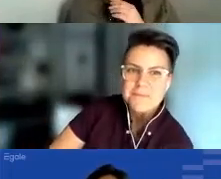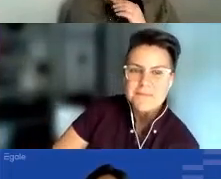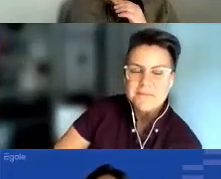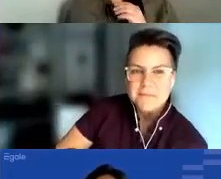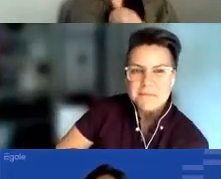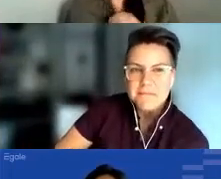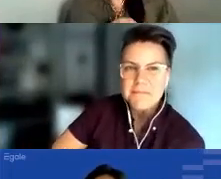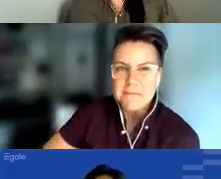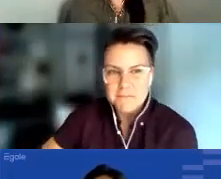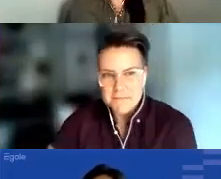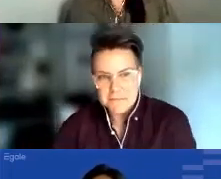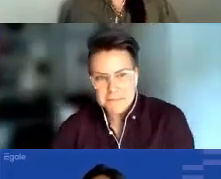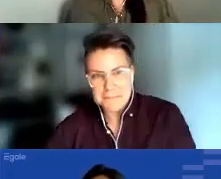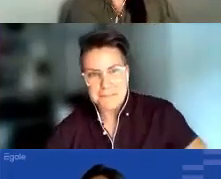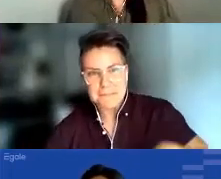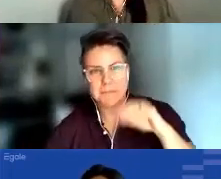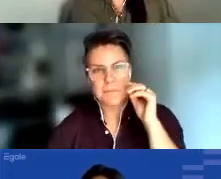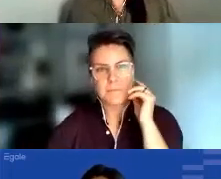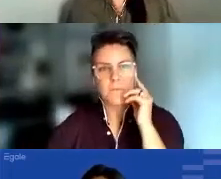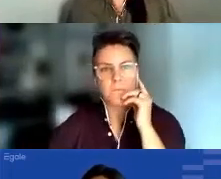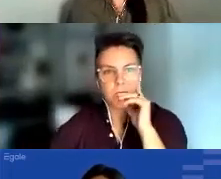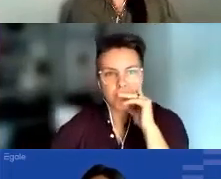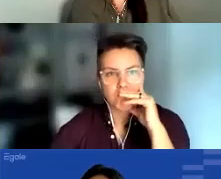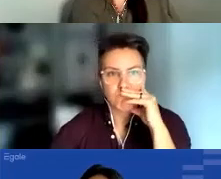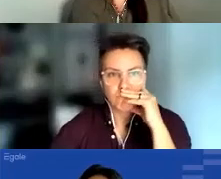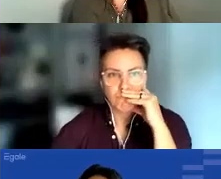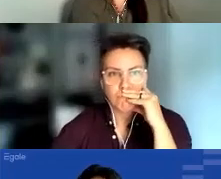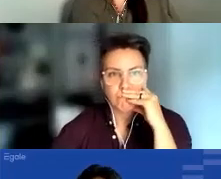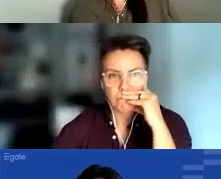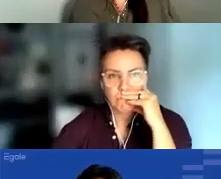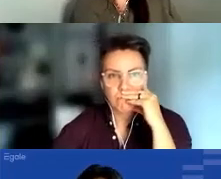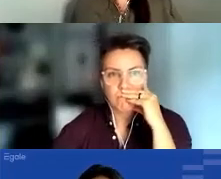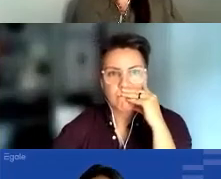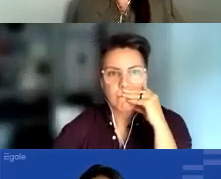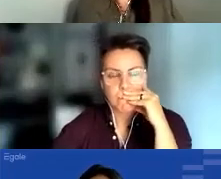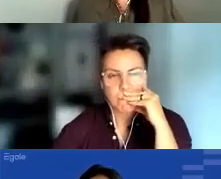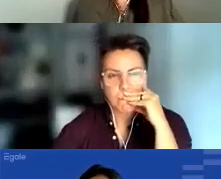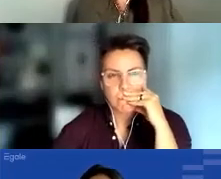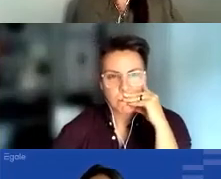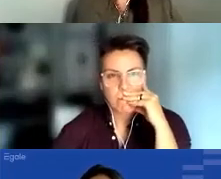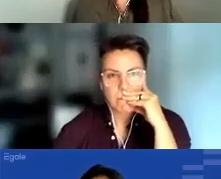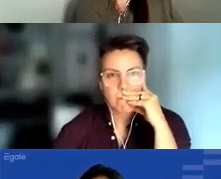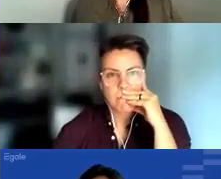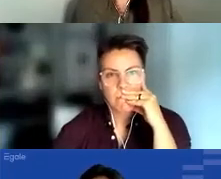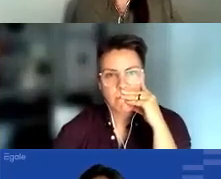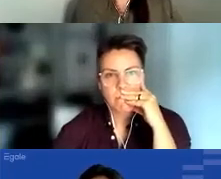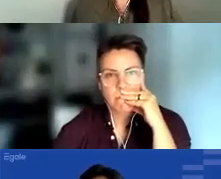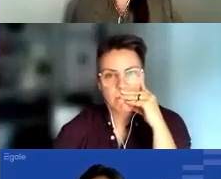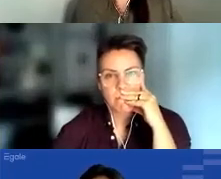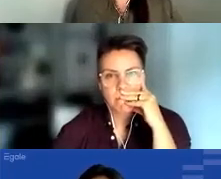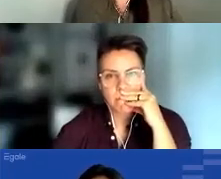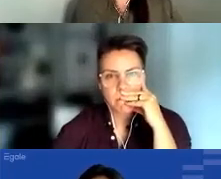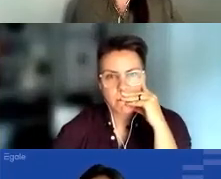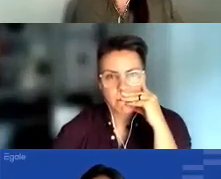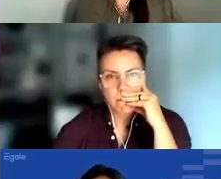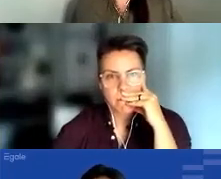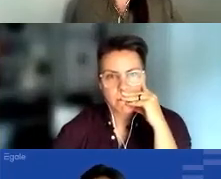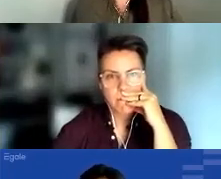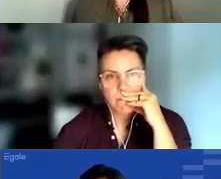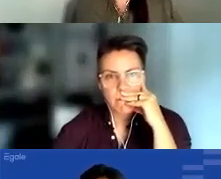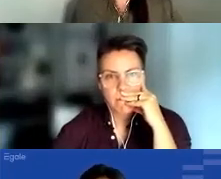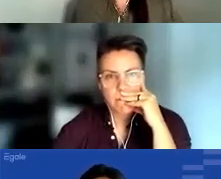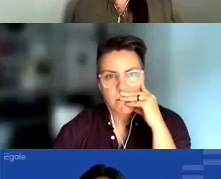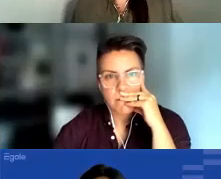but the report should be out early next year, and the e-modules and guidance documents, which will be free and